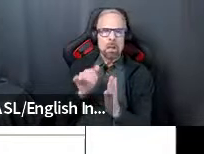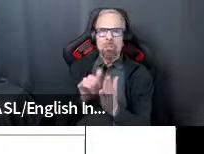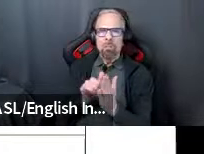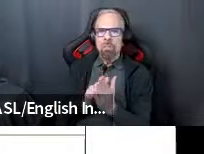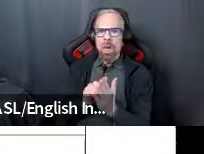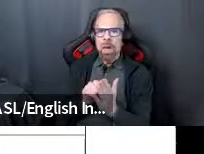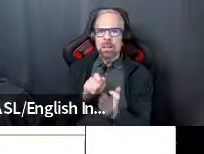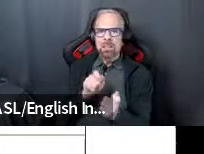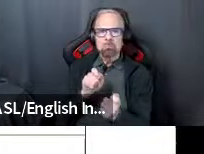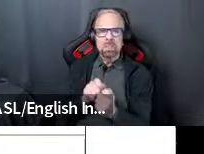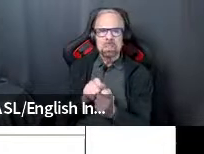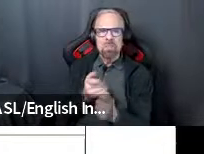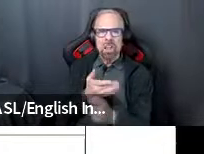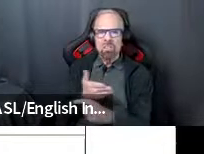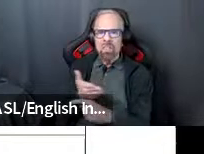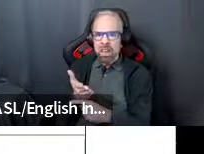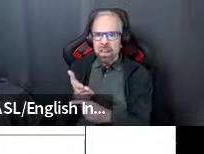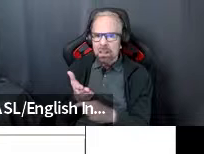thing?